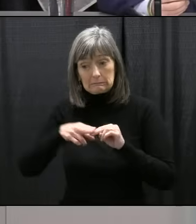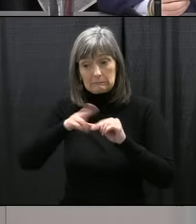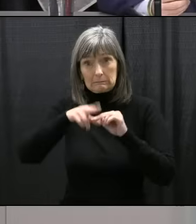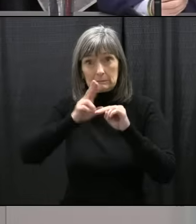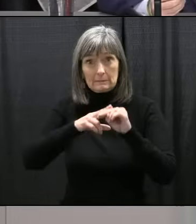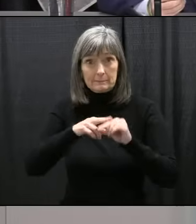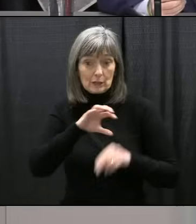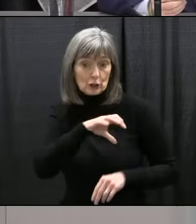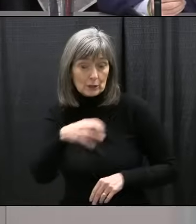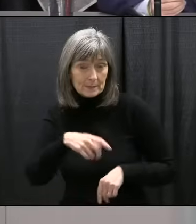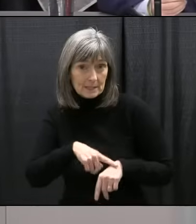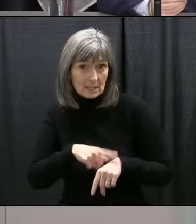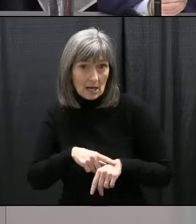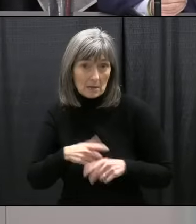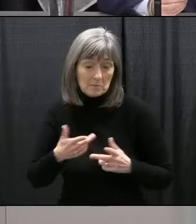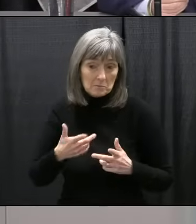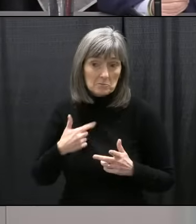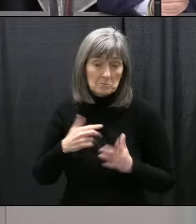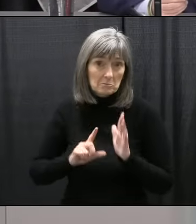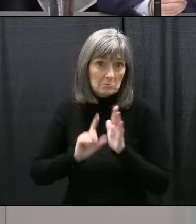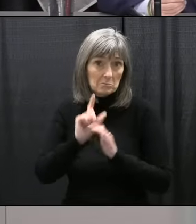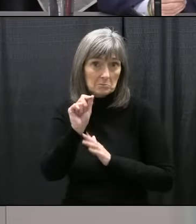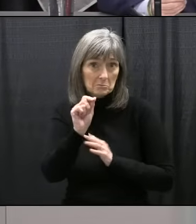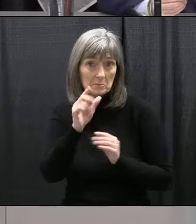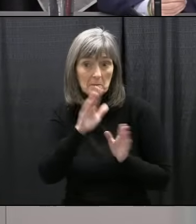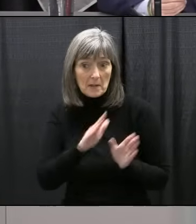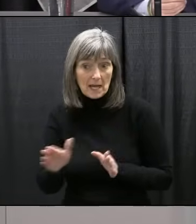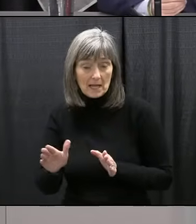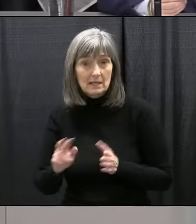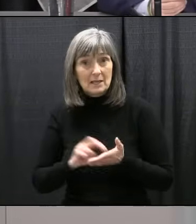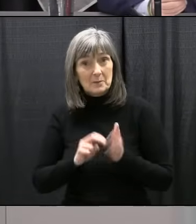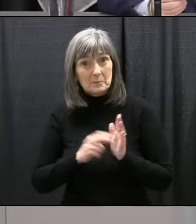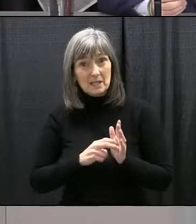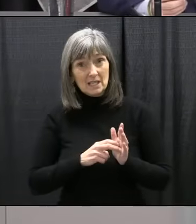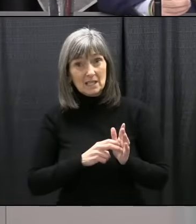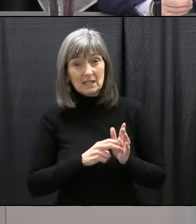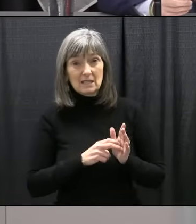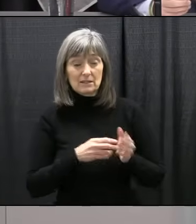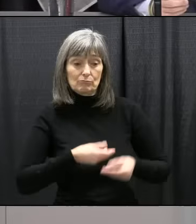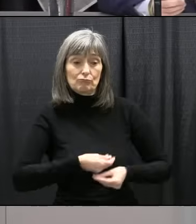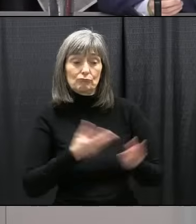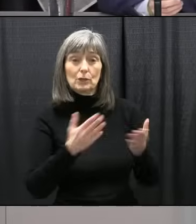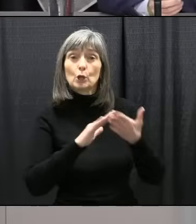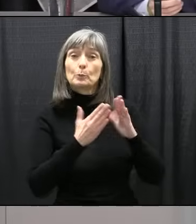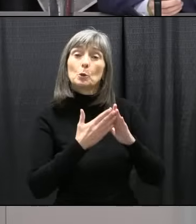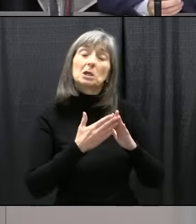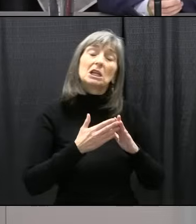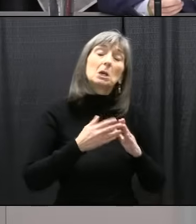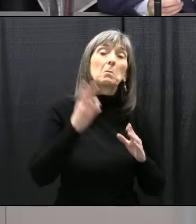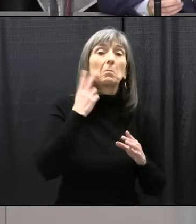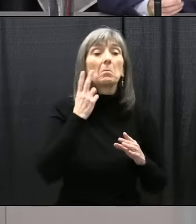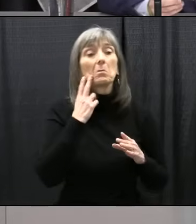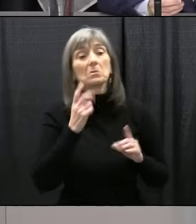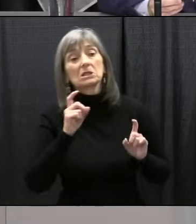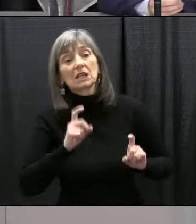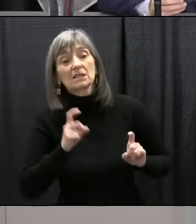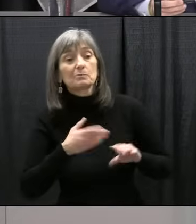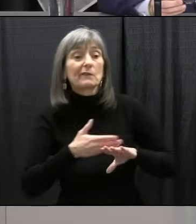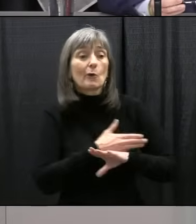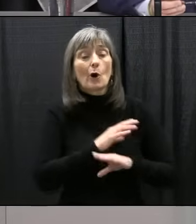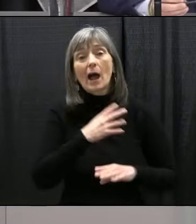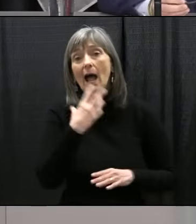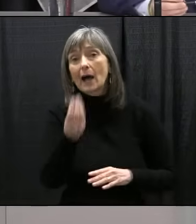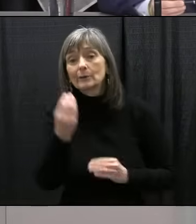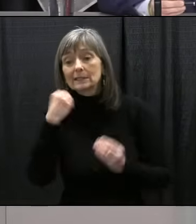over the holidays change the plan to not distribute these within the community for people who may want to be able to use them before